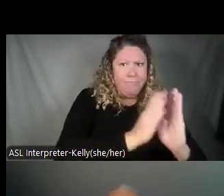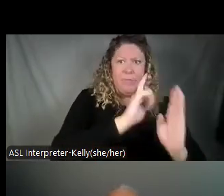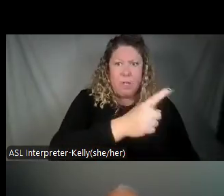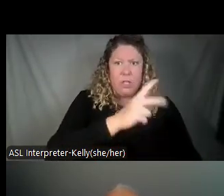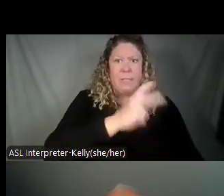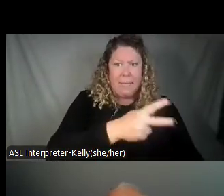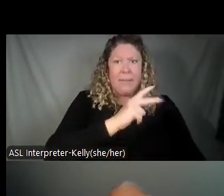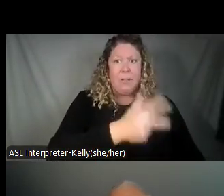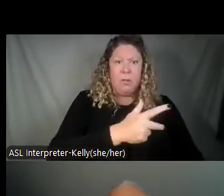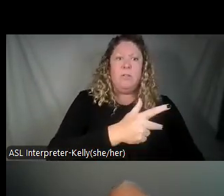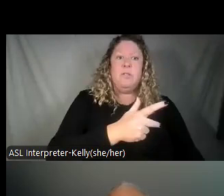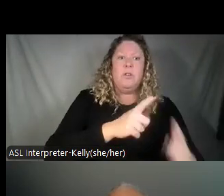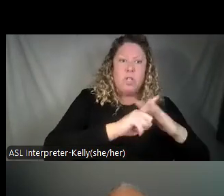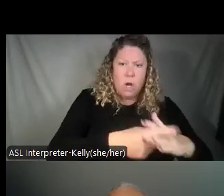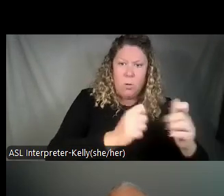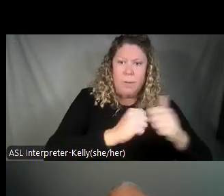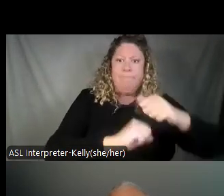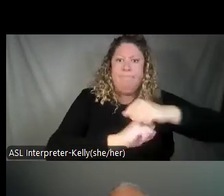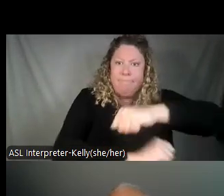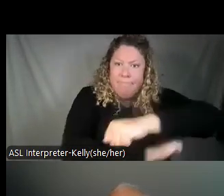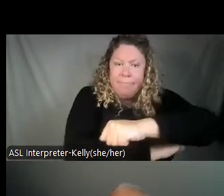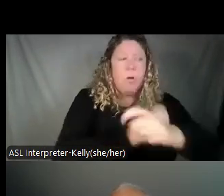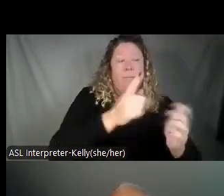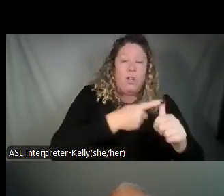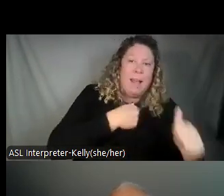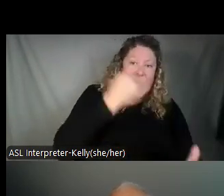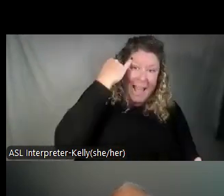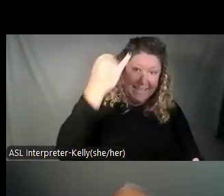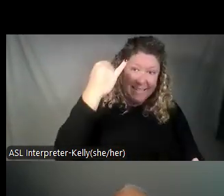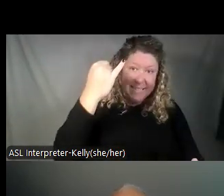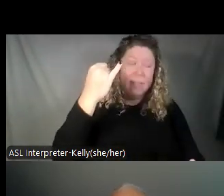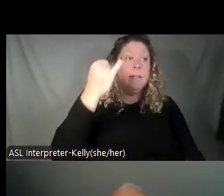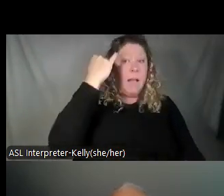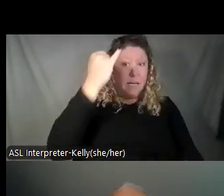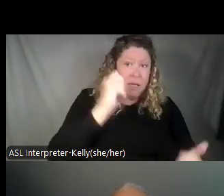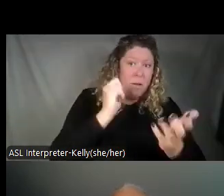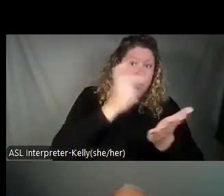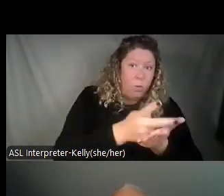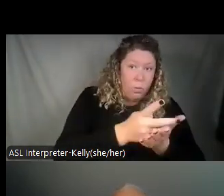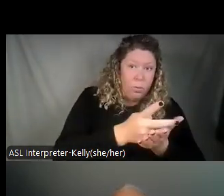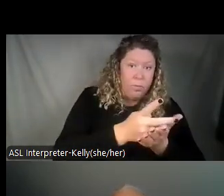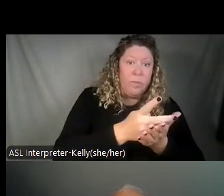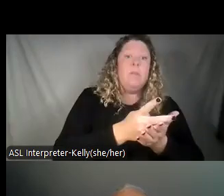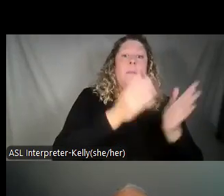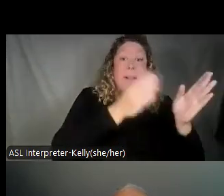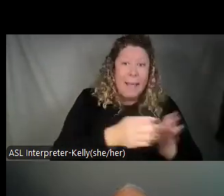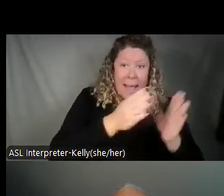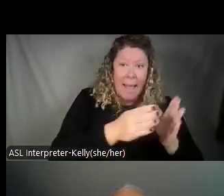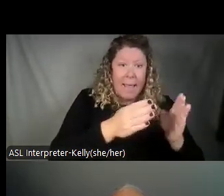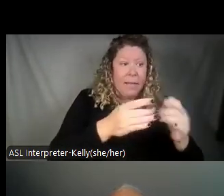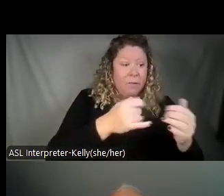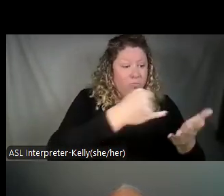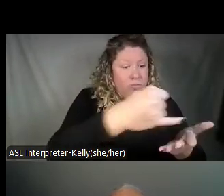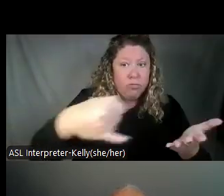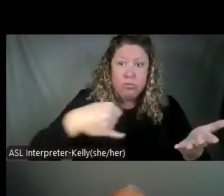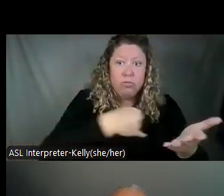house. We start off with an idea. We get that idea approved. We plan, and then we work the plan. And when we